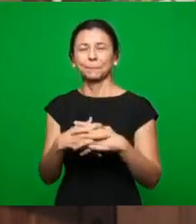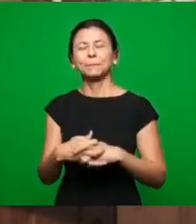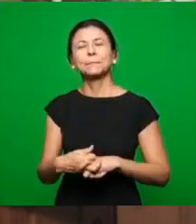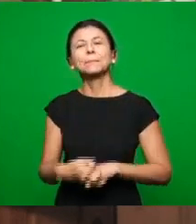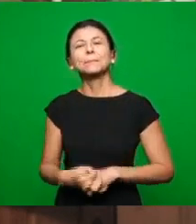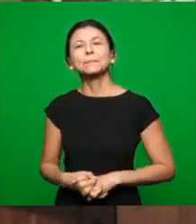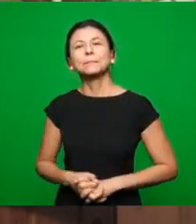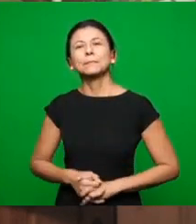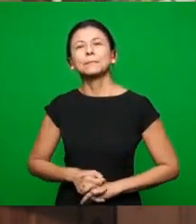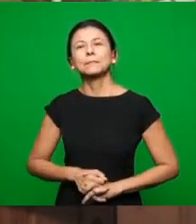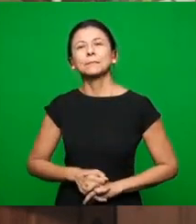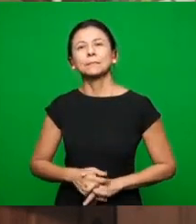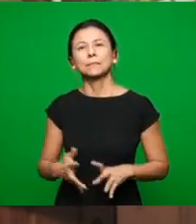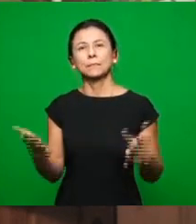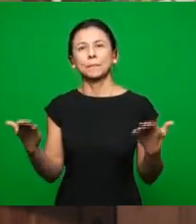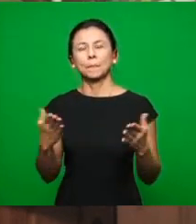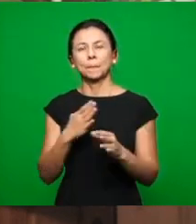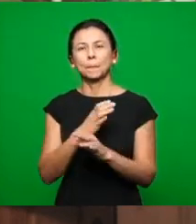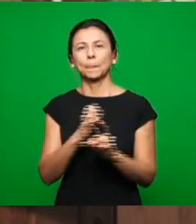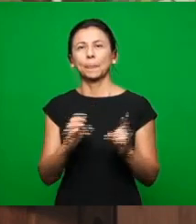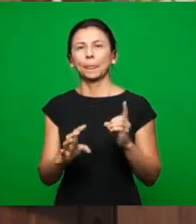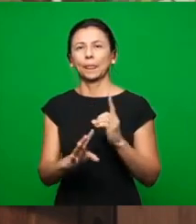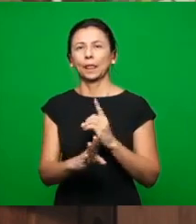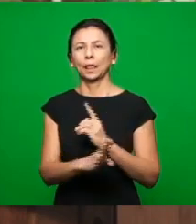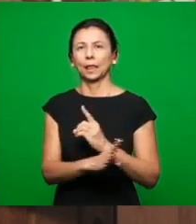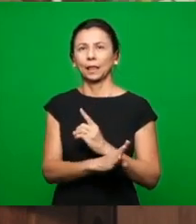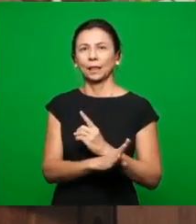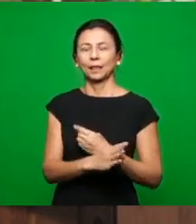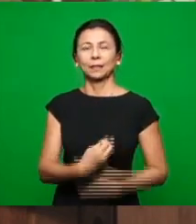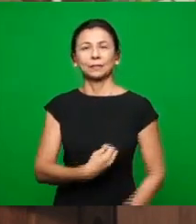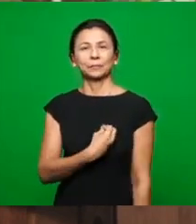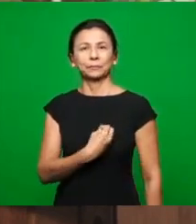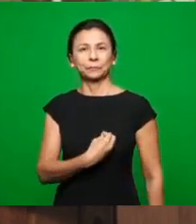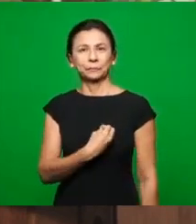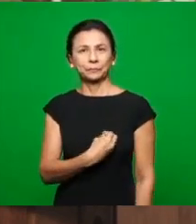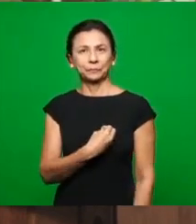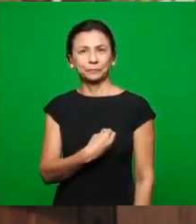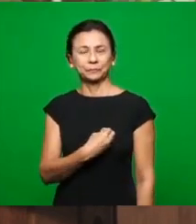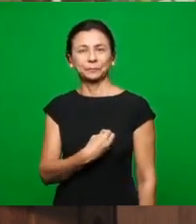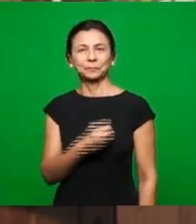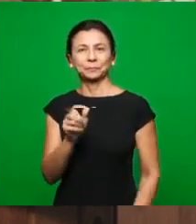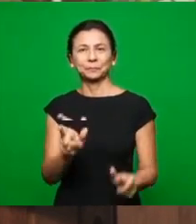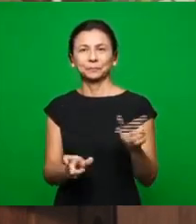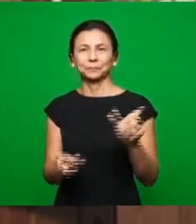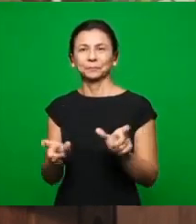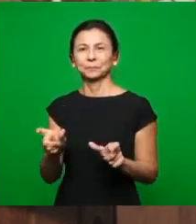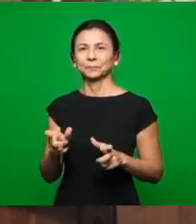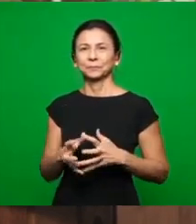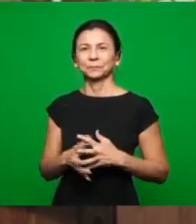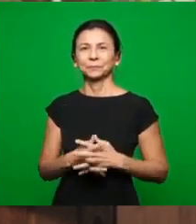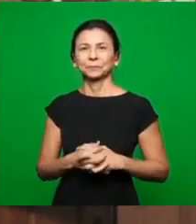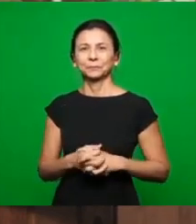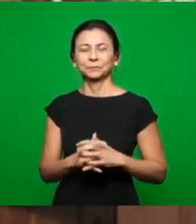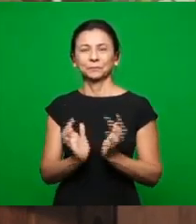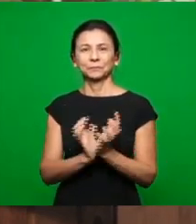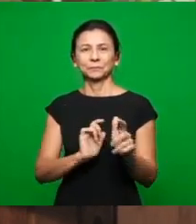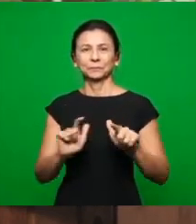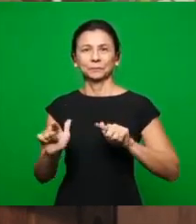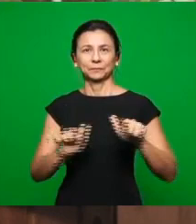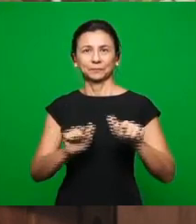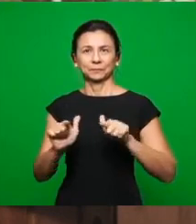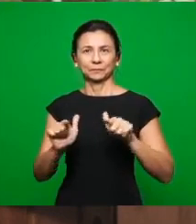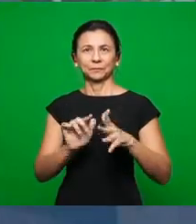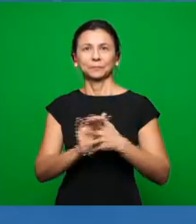here. We have today in our Sunday school counted with the presence of the participants from